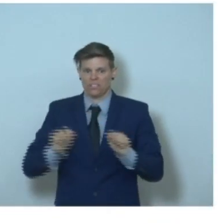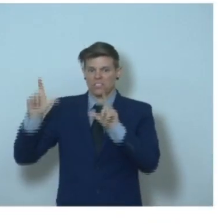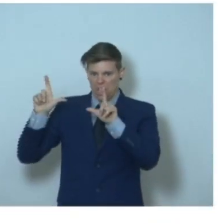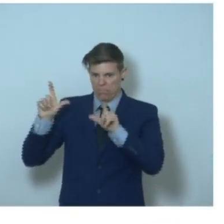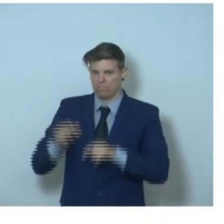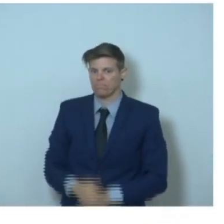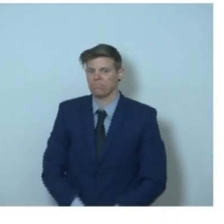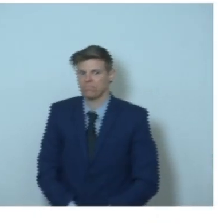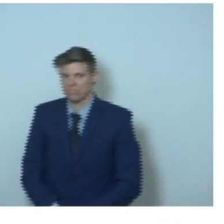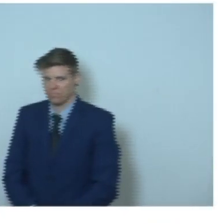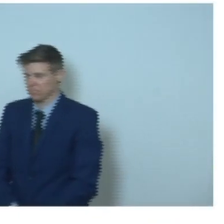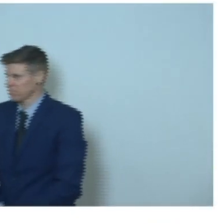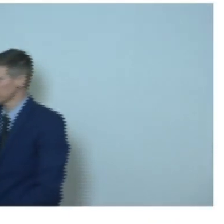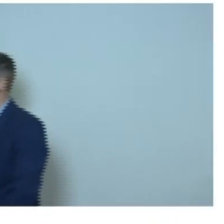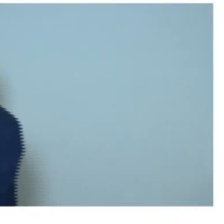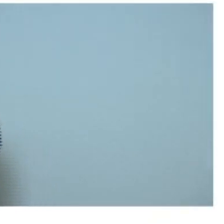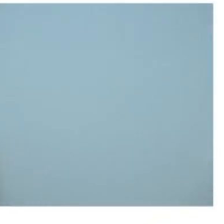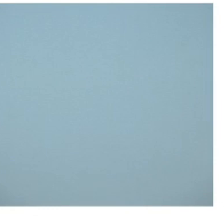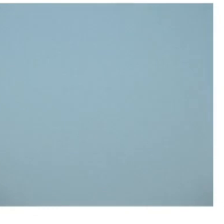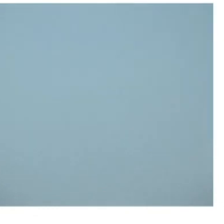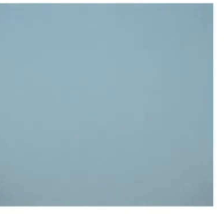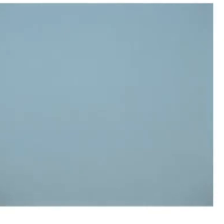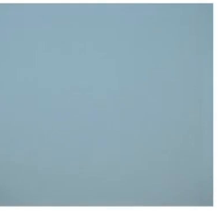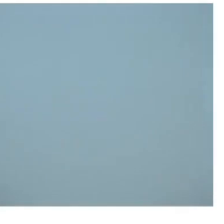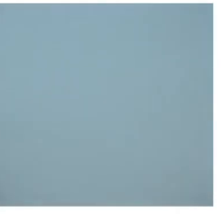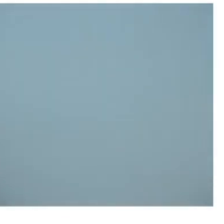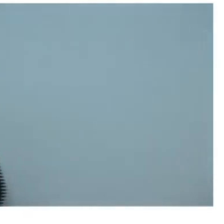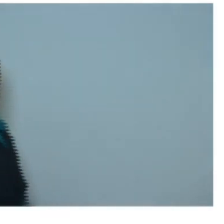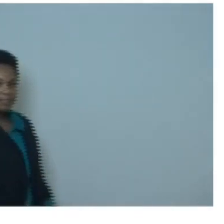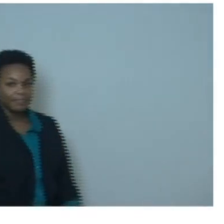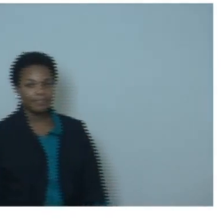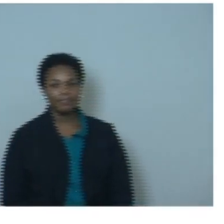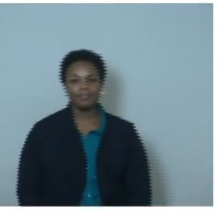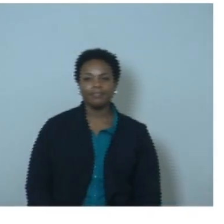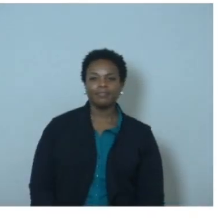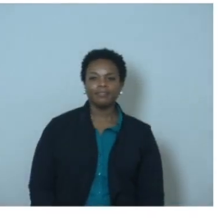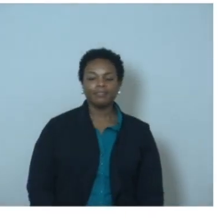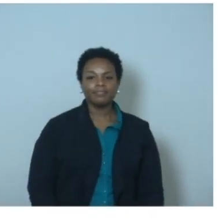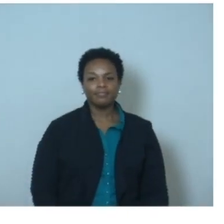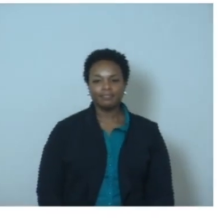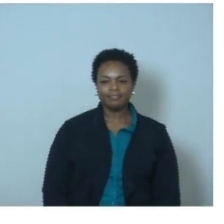today actually, and that's not it. It's, I think, go back to the one before maybe.